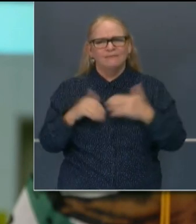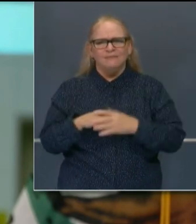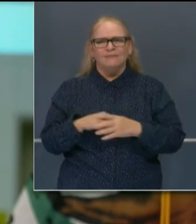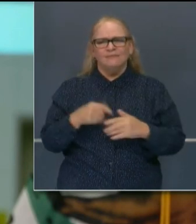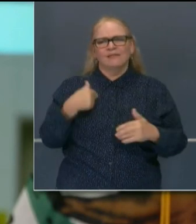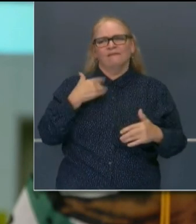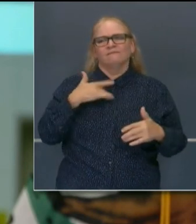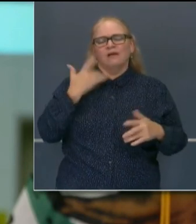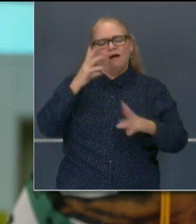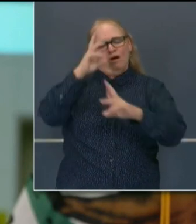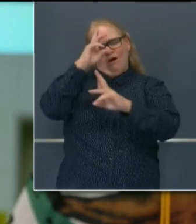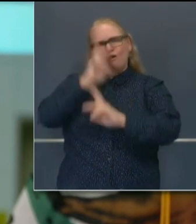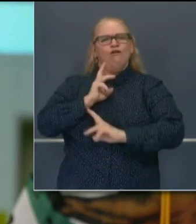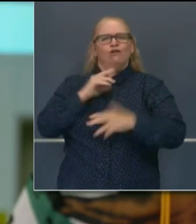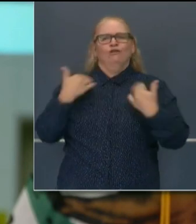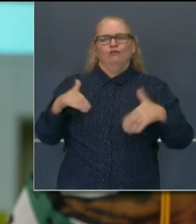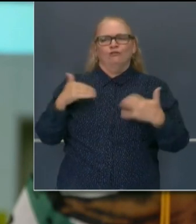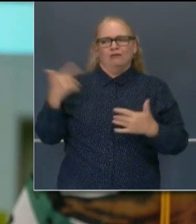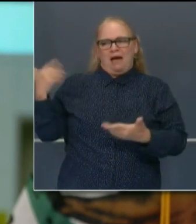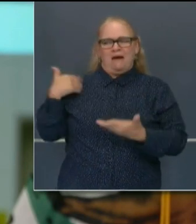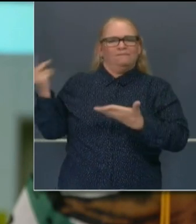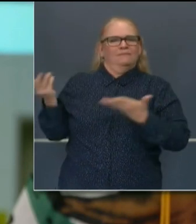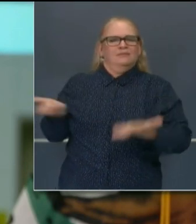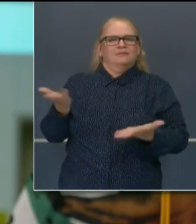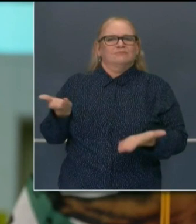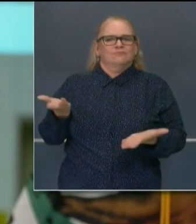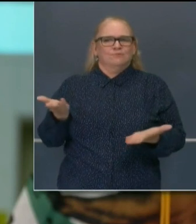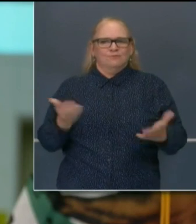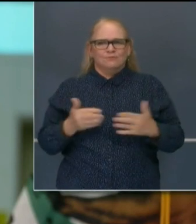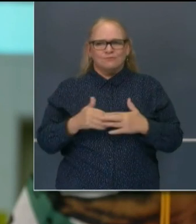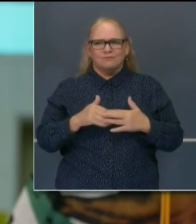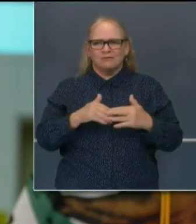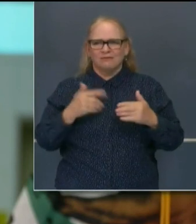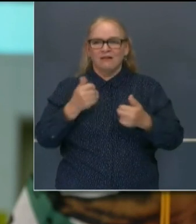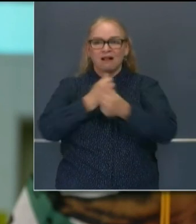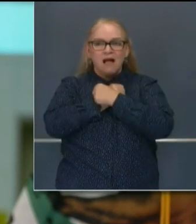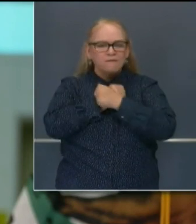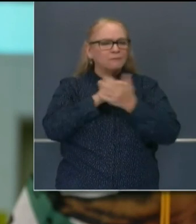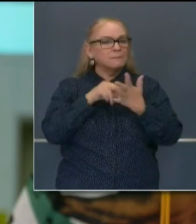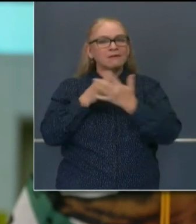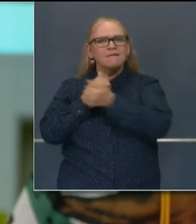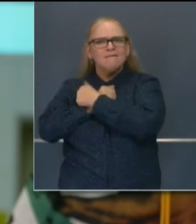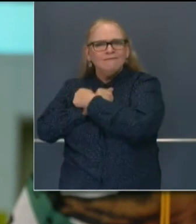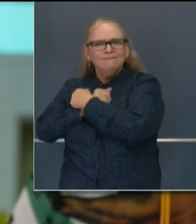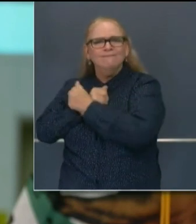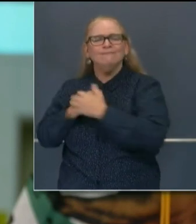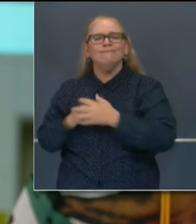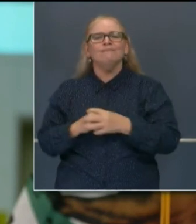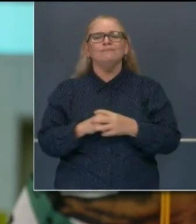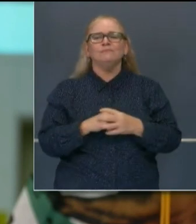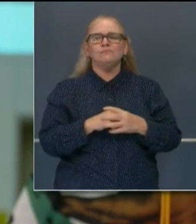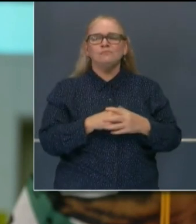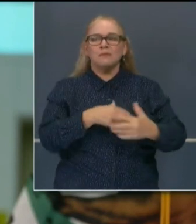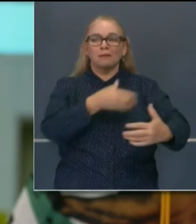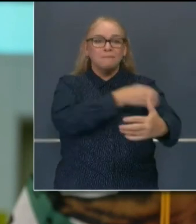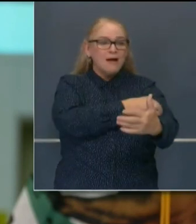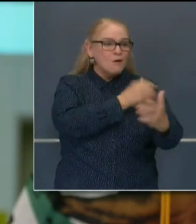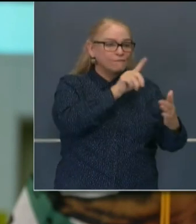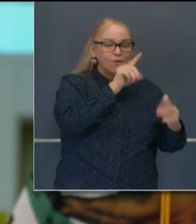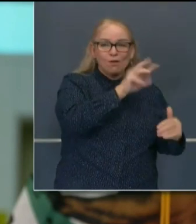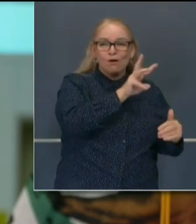example of the idea that love means love. He hasn't just learned the power of the law to protect our human